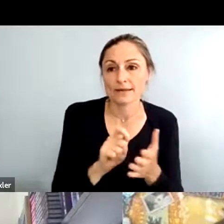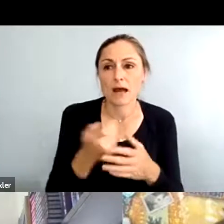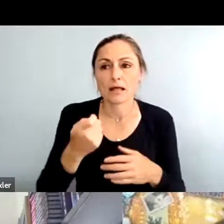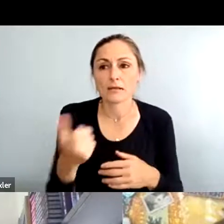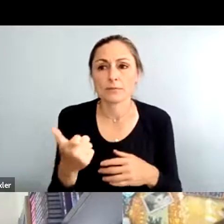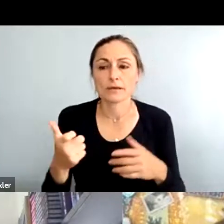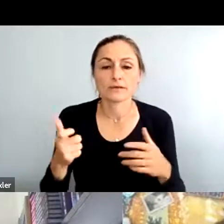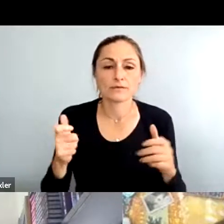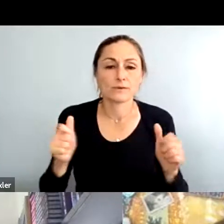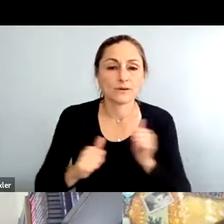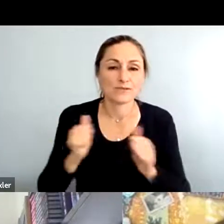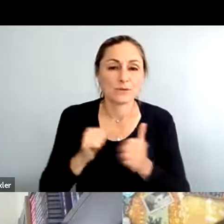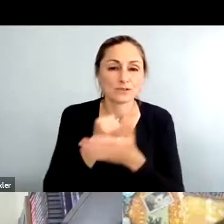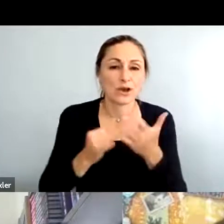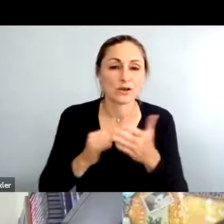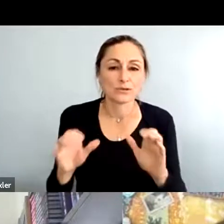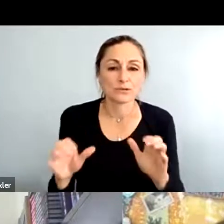performance art as well. So